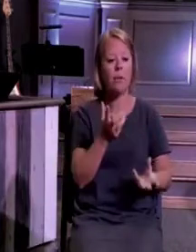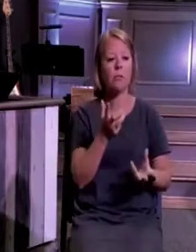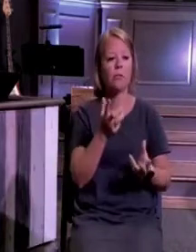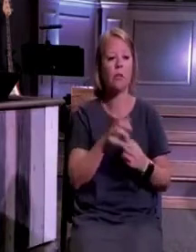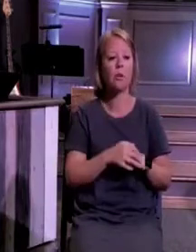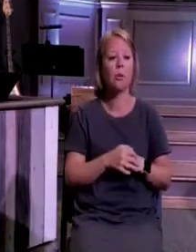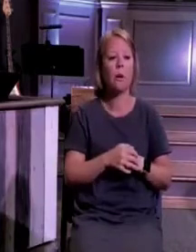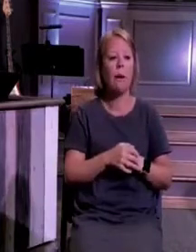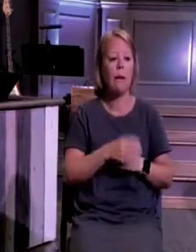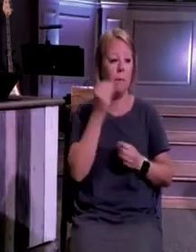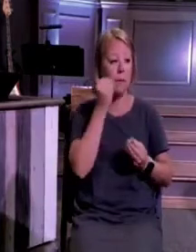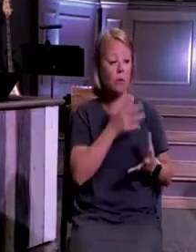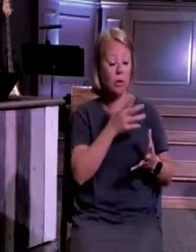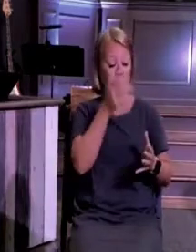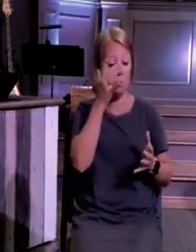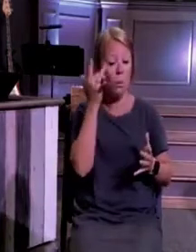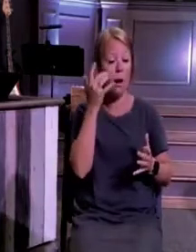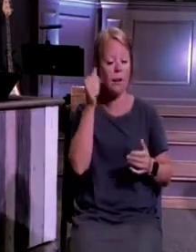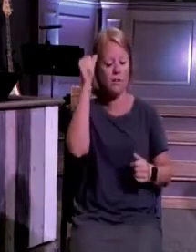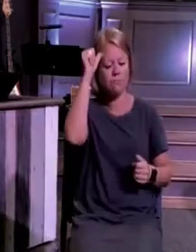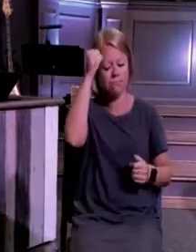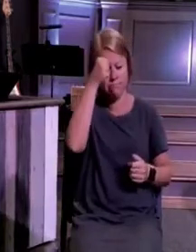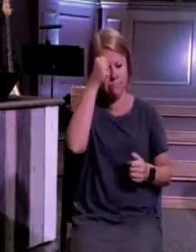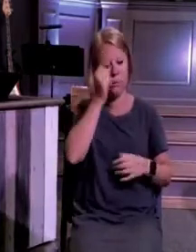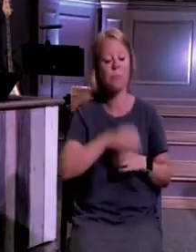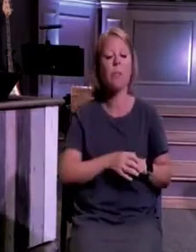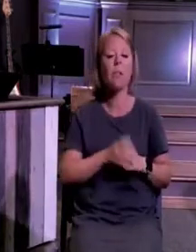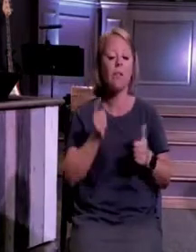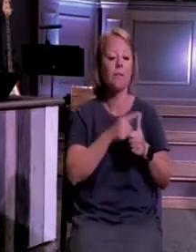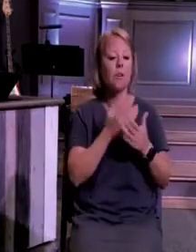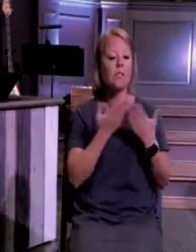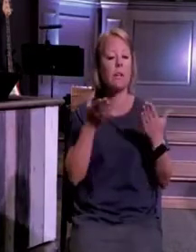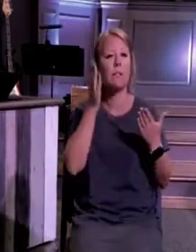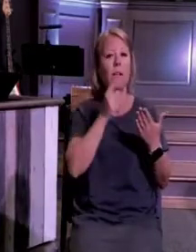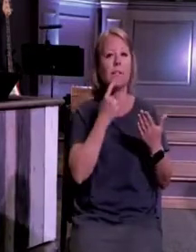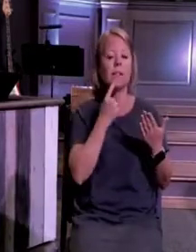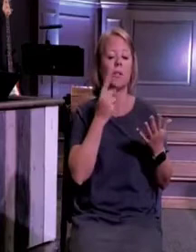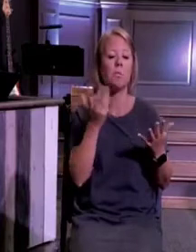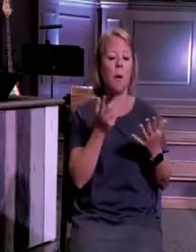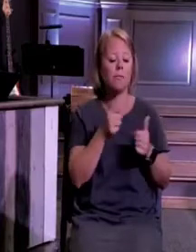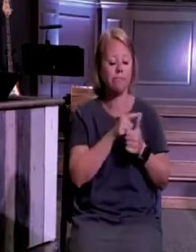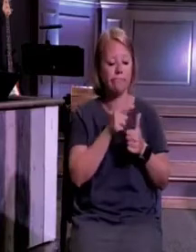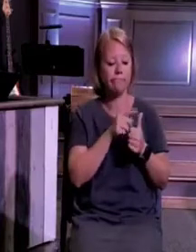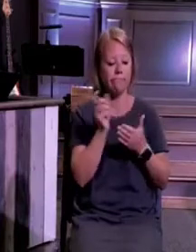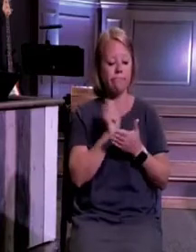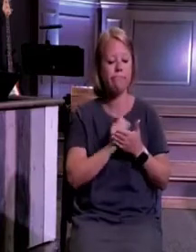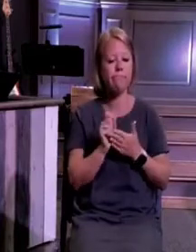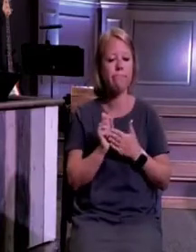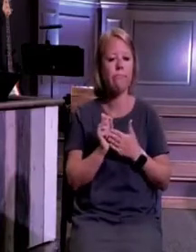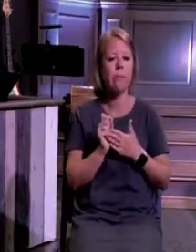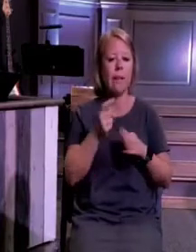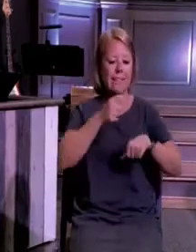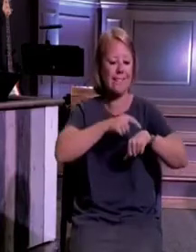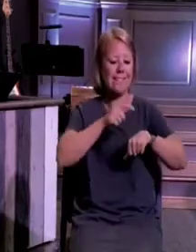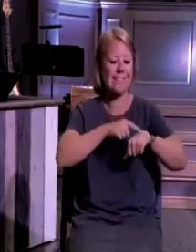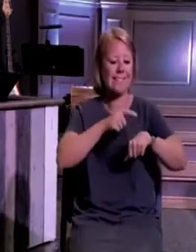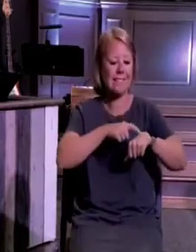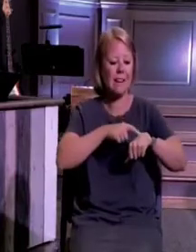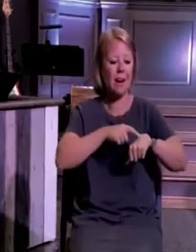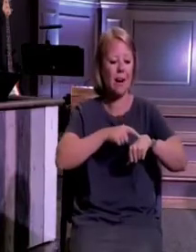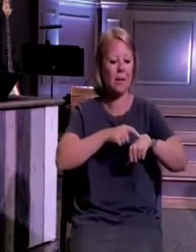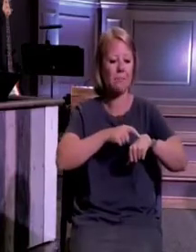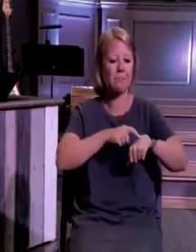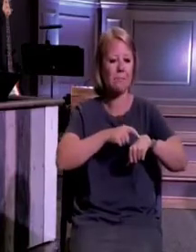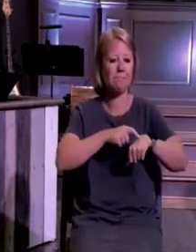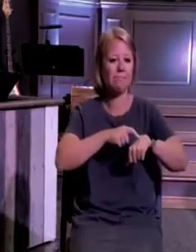this because you need to remember this. The first thing that God said to me is this. Write it down. The time is urgent.